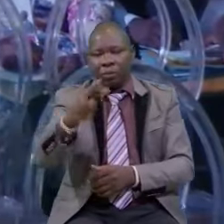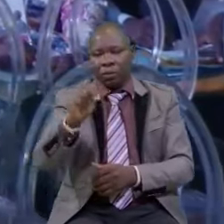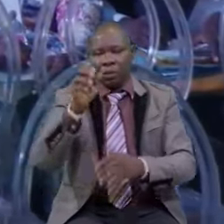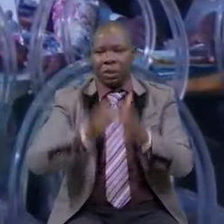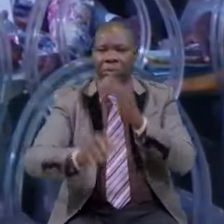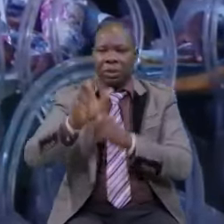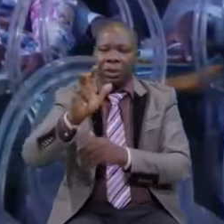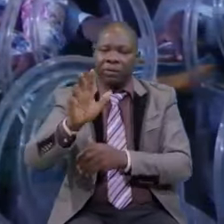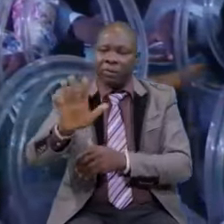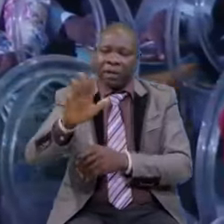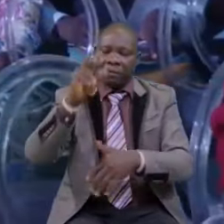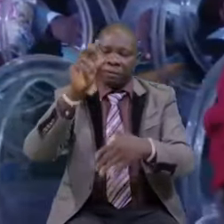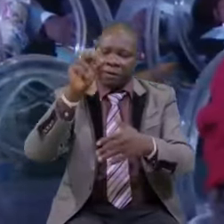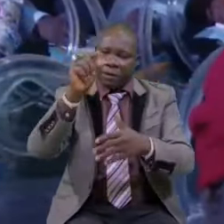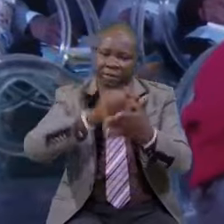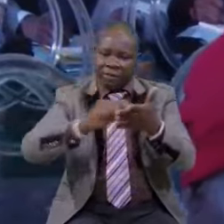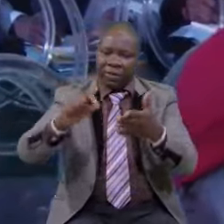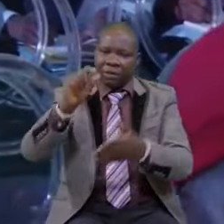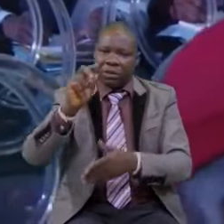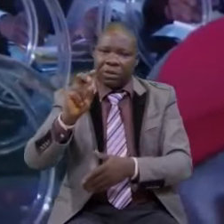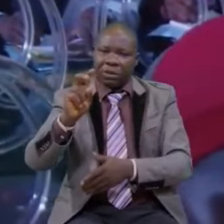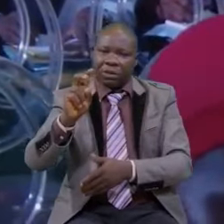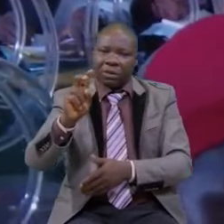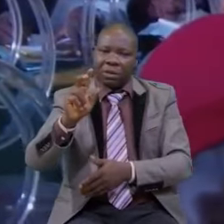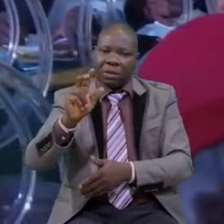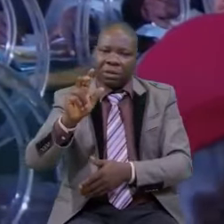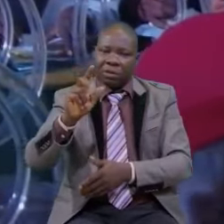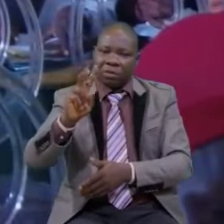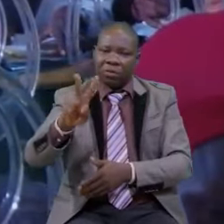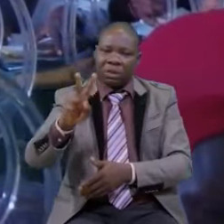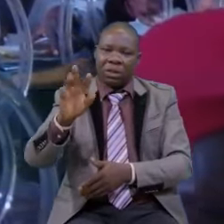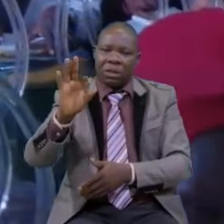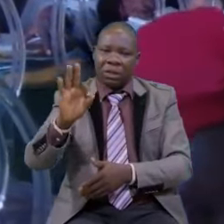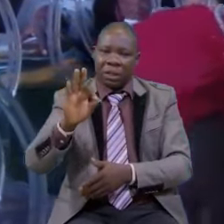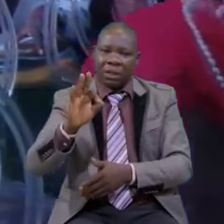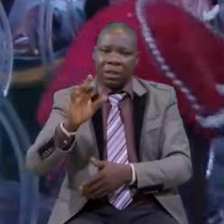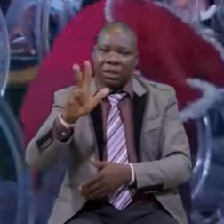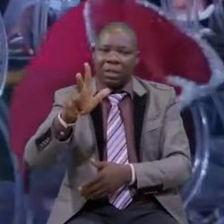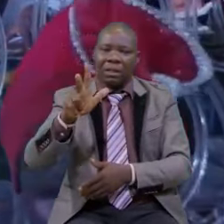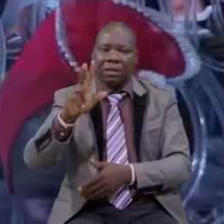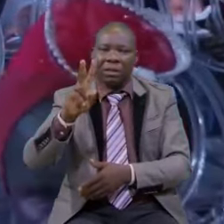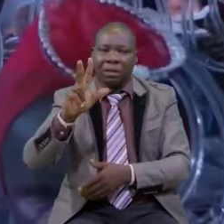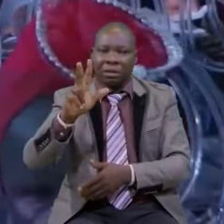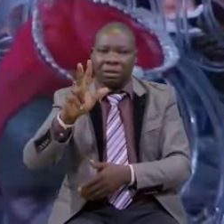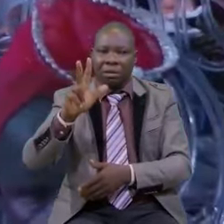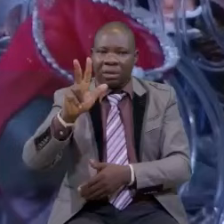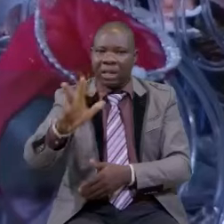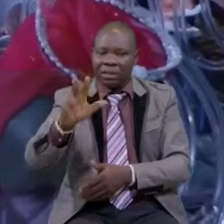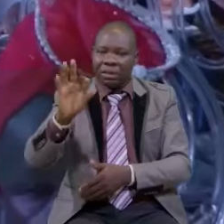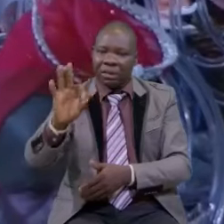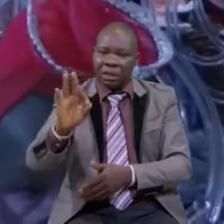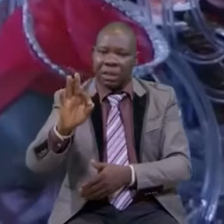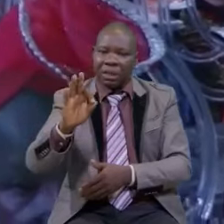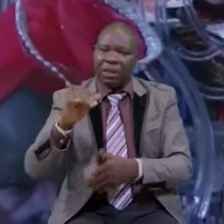verse 29. It says in verse 29, search the scriptures, for in them